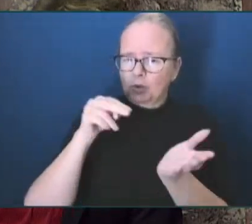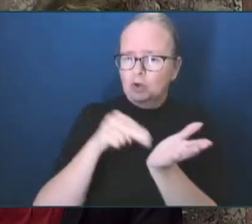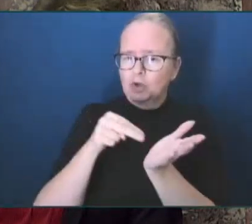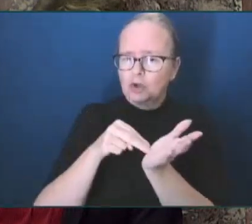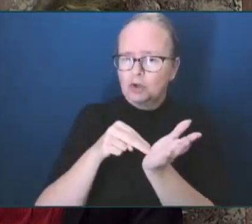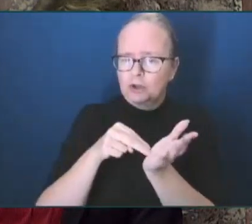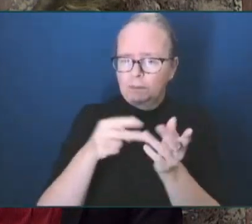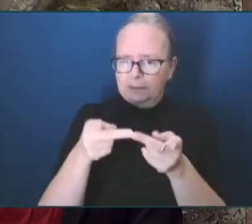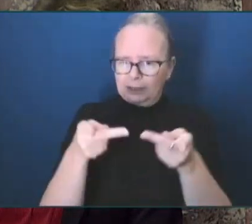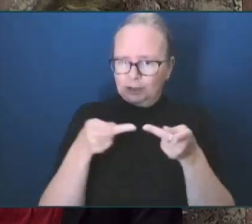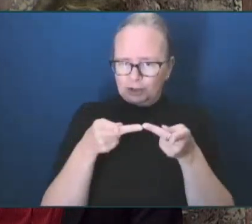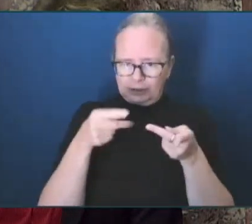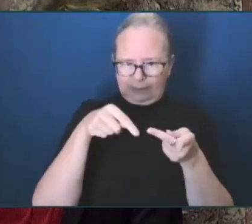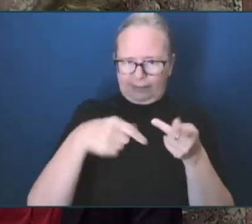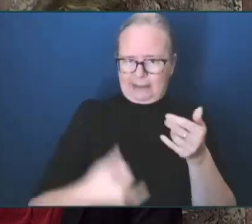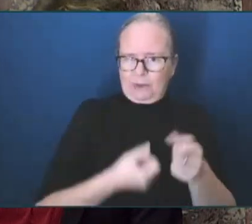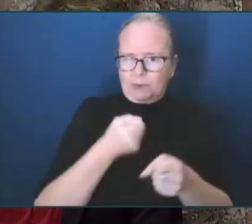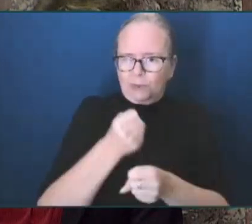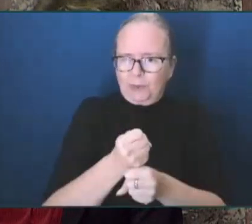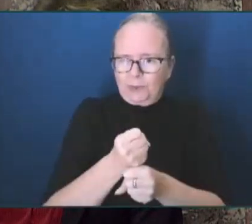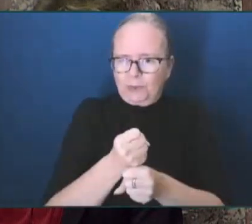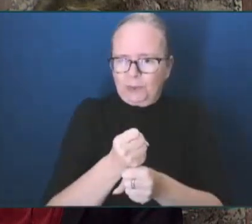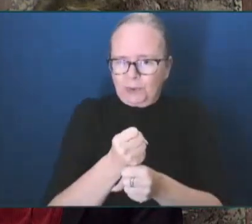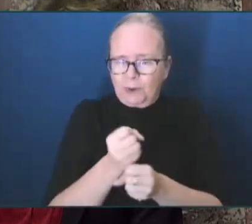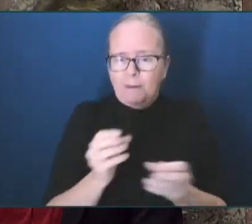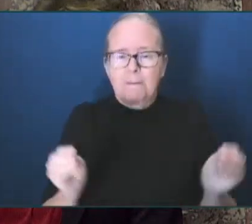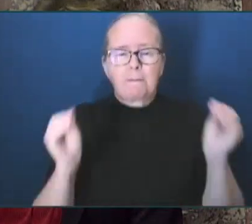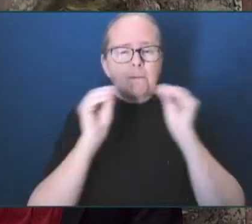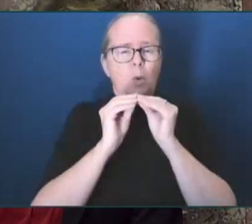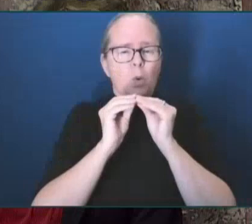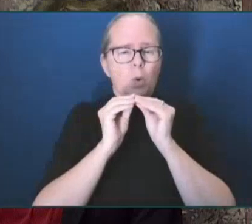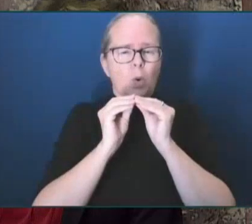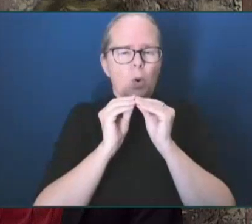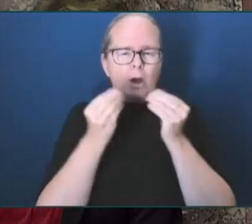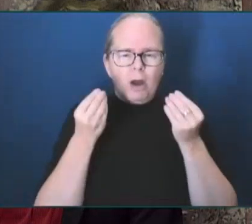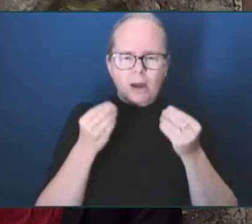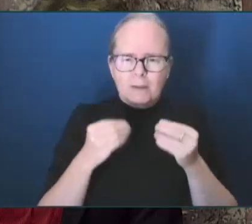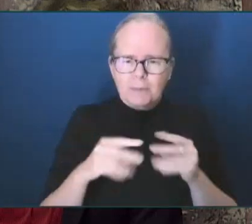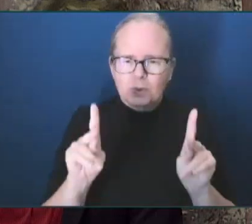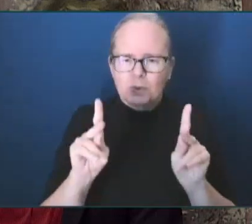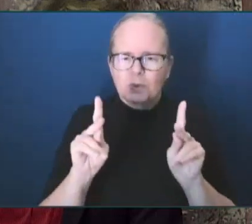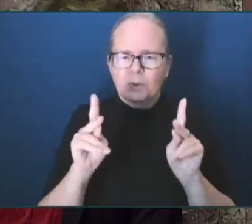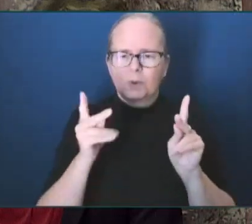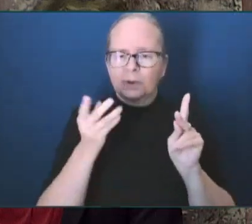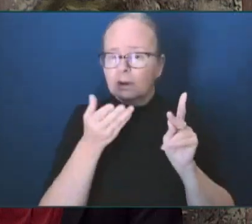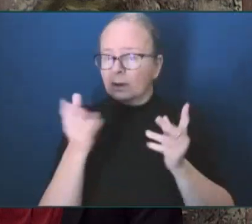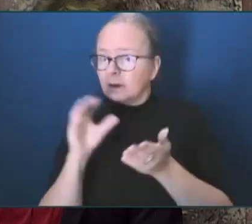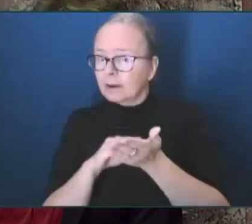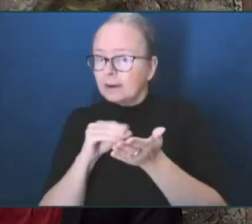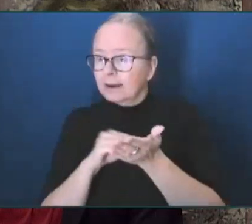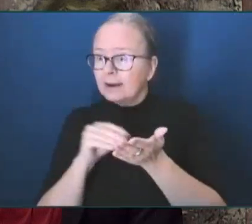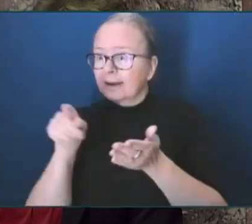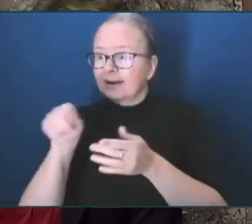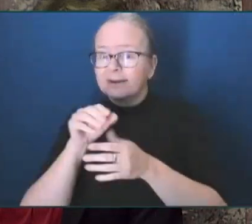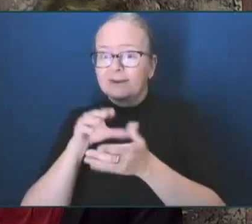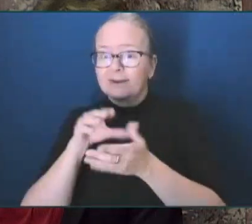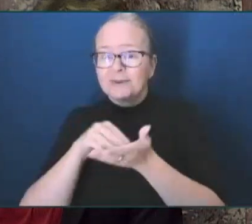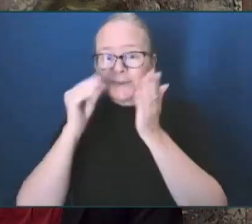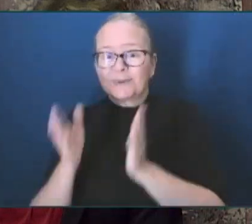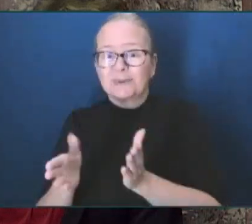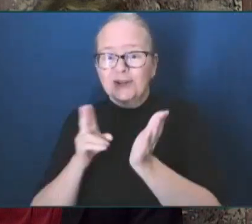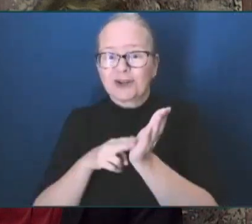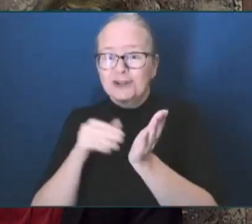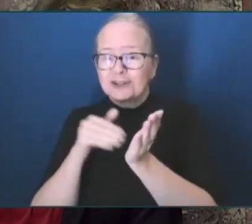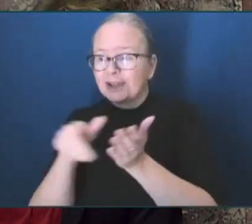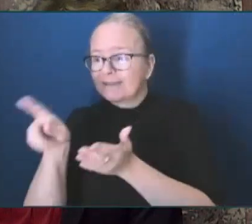internationally educated nurses to work in BC. I'd say we've taken specific action to address issues in the workplace that are important to the BC Nurses Union